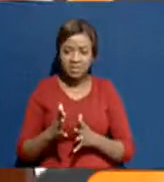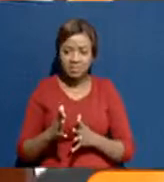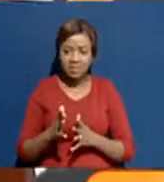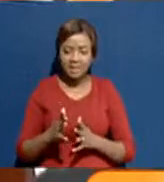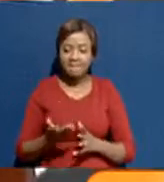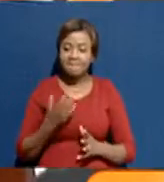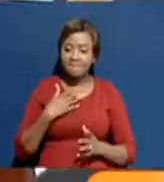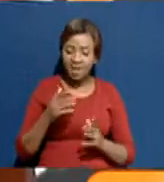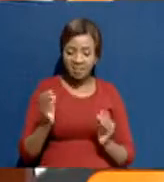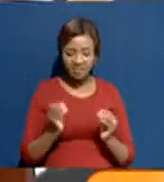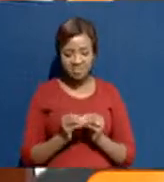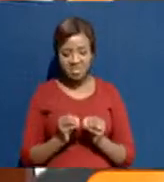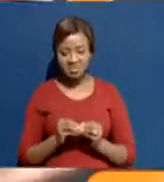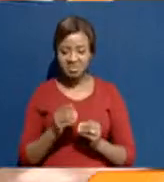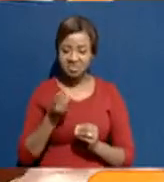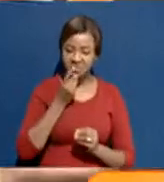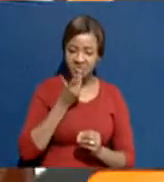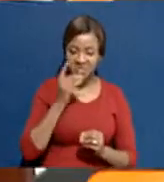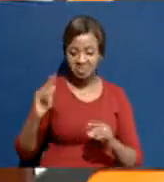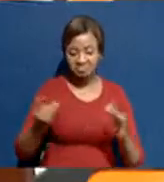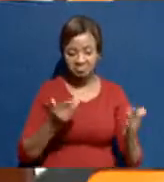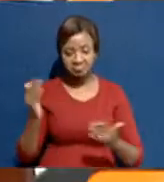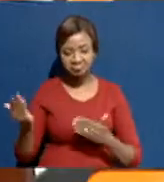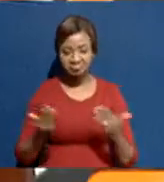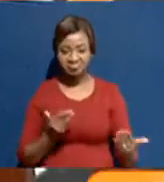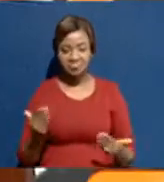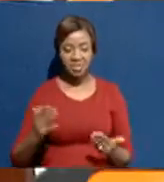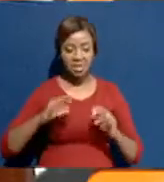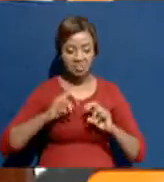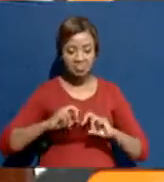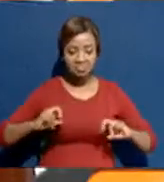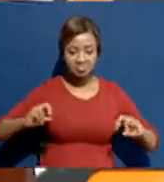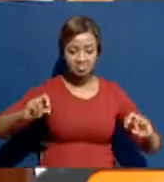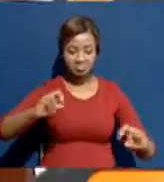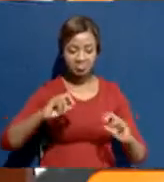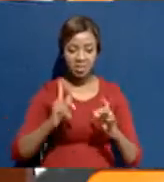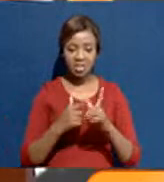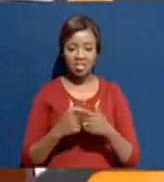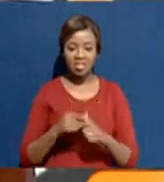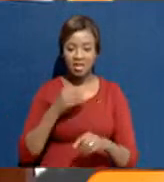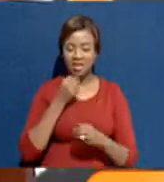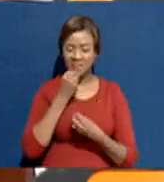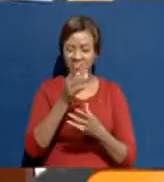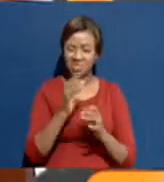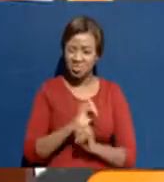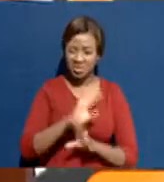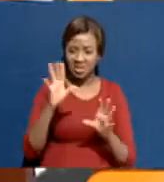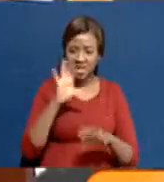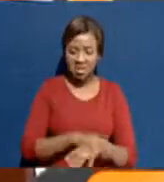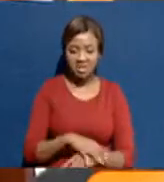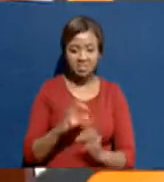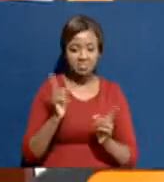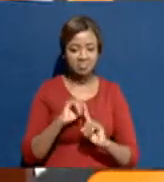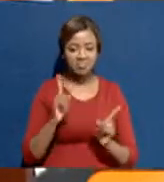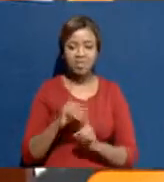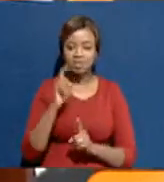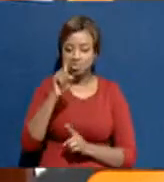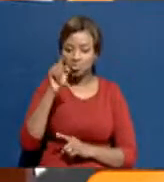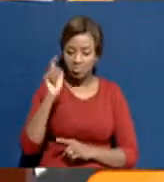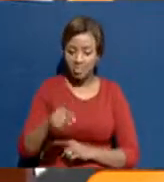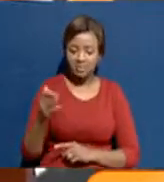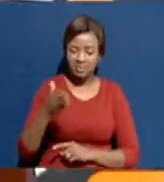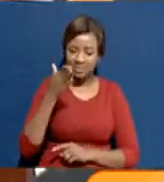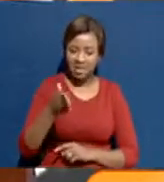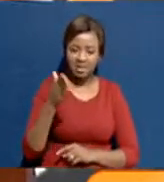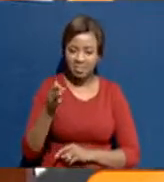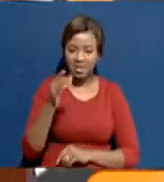cocktails and even dinners where the civil society are invited, and they get wrong information. So you need to be there always so that you